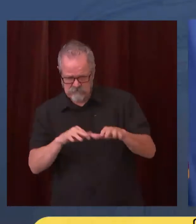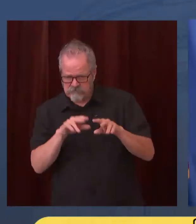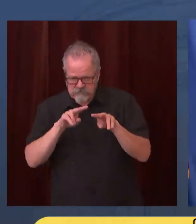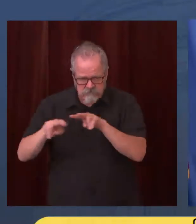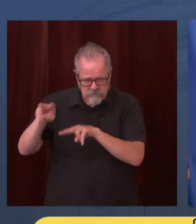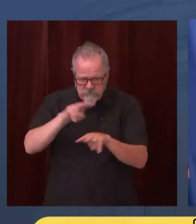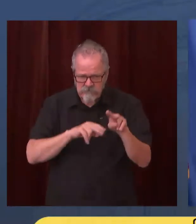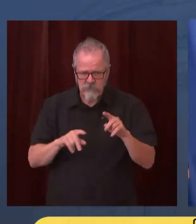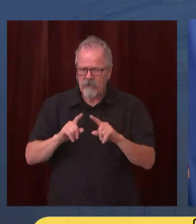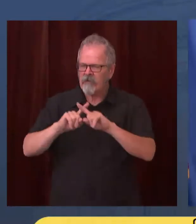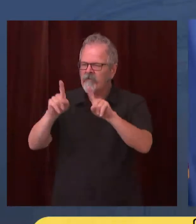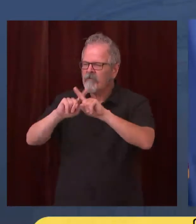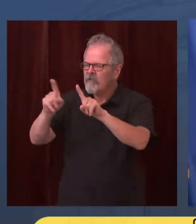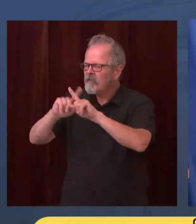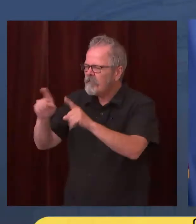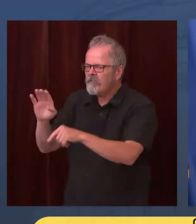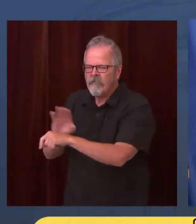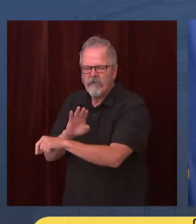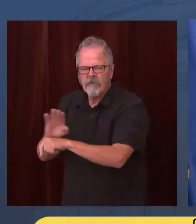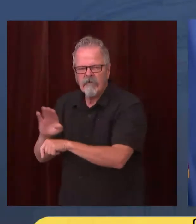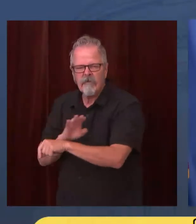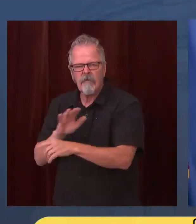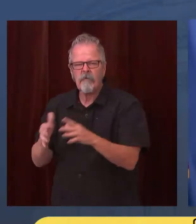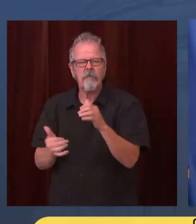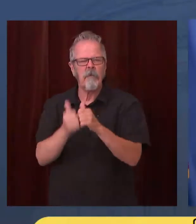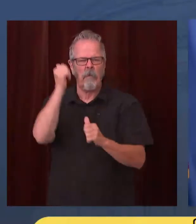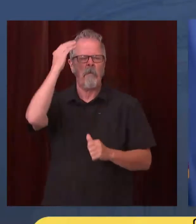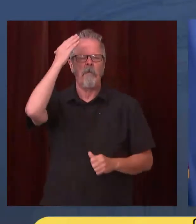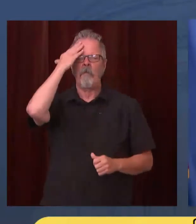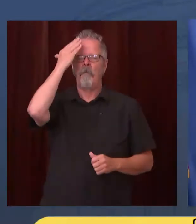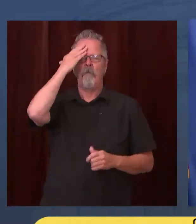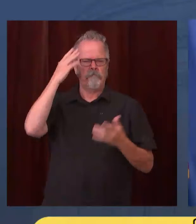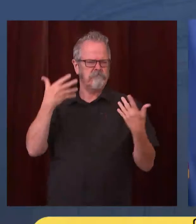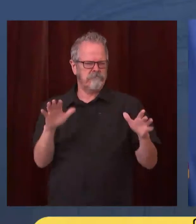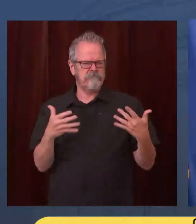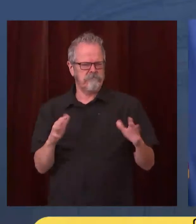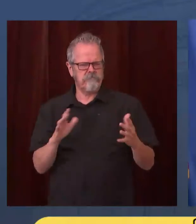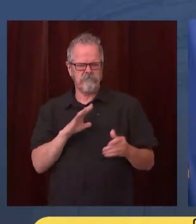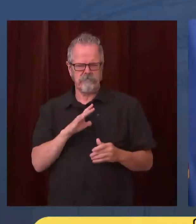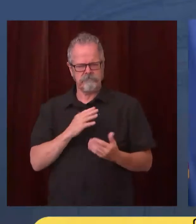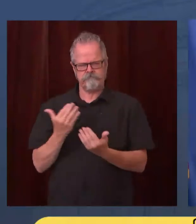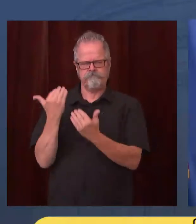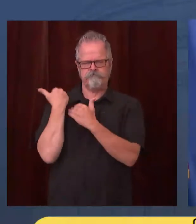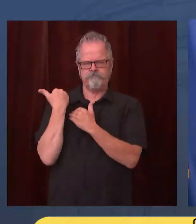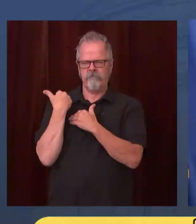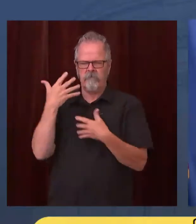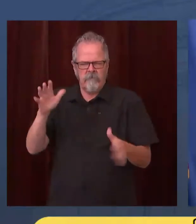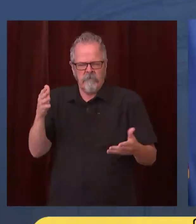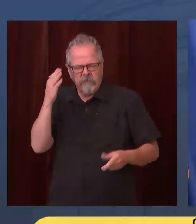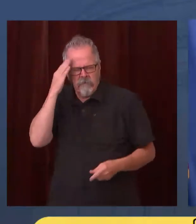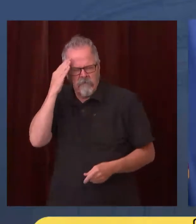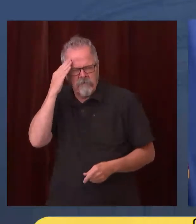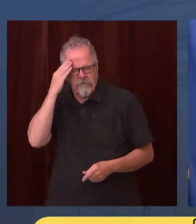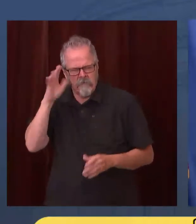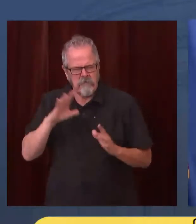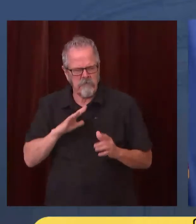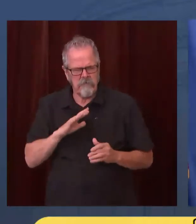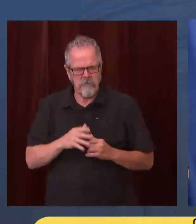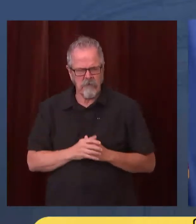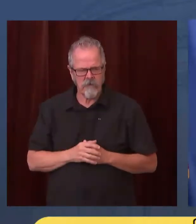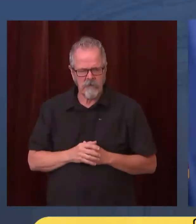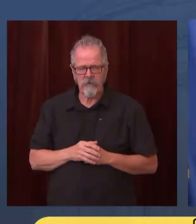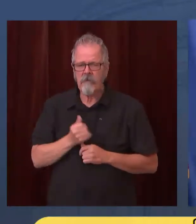where necessary. We start with voluntary compliance. That has been effective in most of the time. But if people